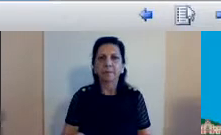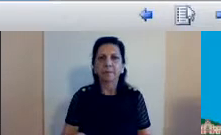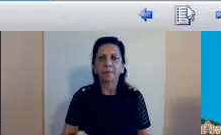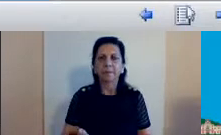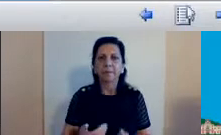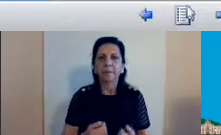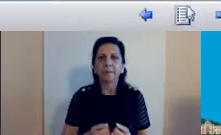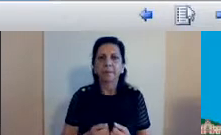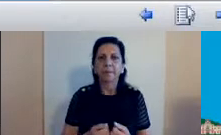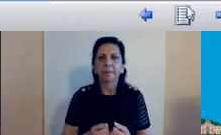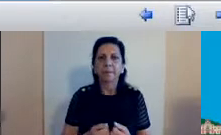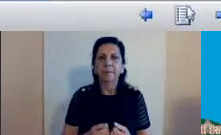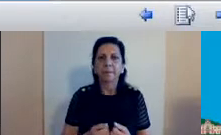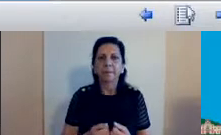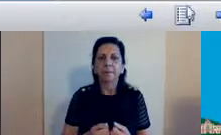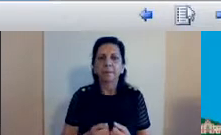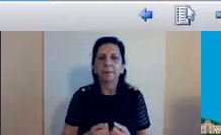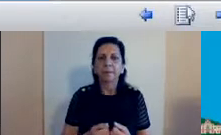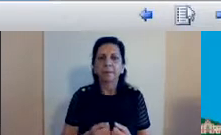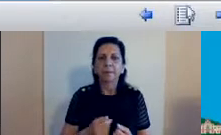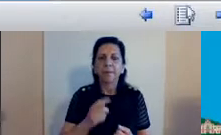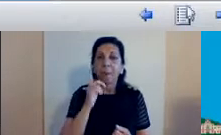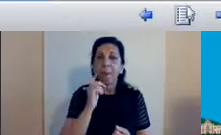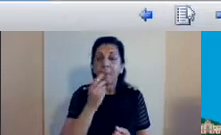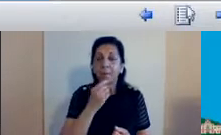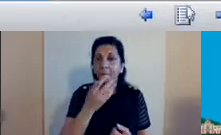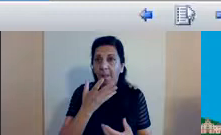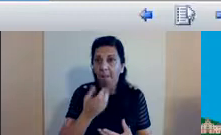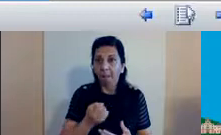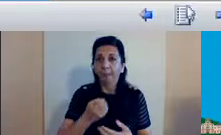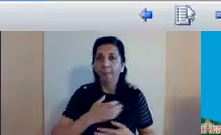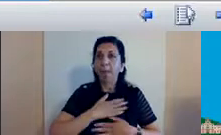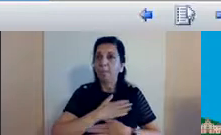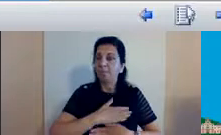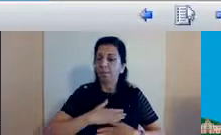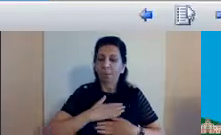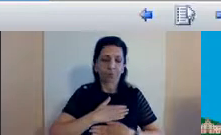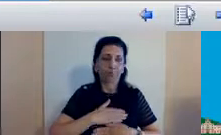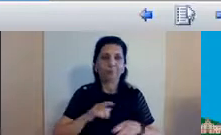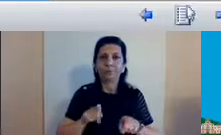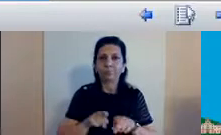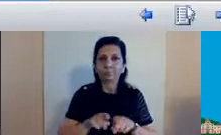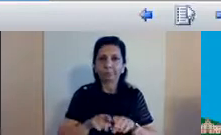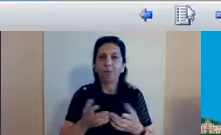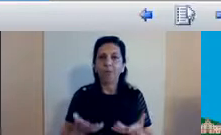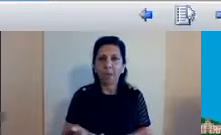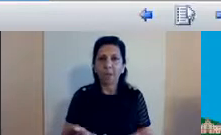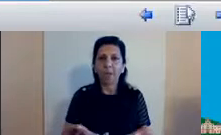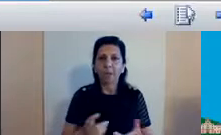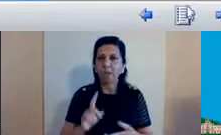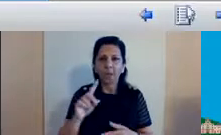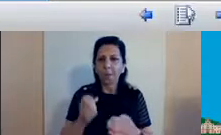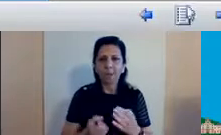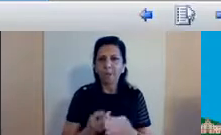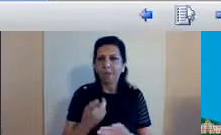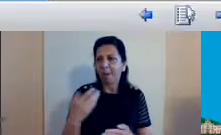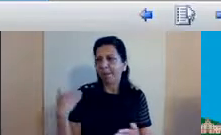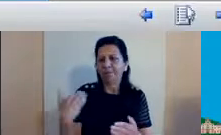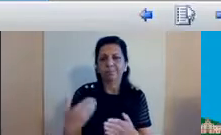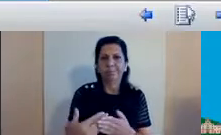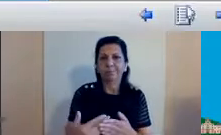beings you know, we've got an emotional side to us. And what's been the response and what's happened as regard to